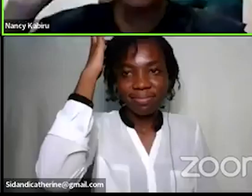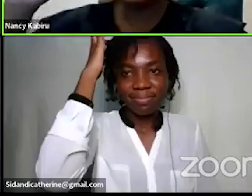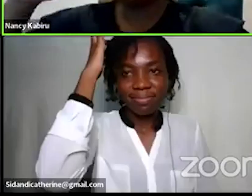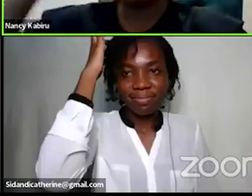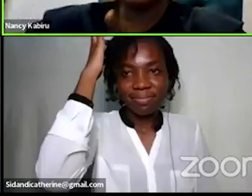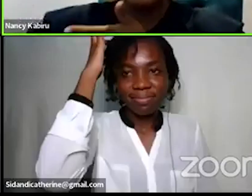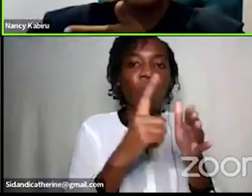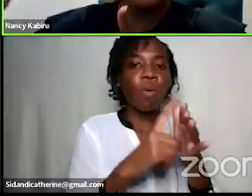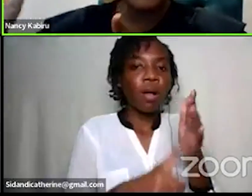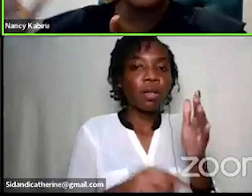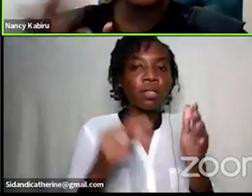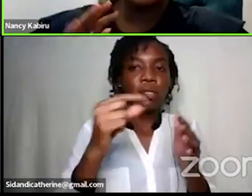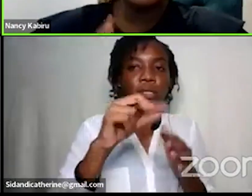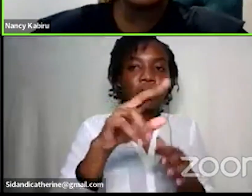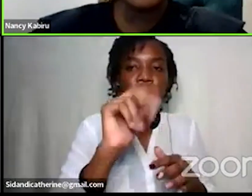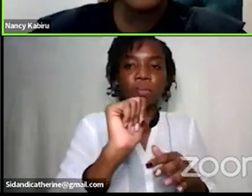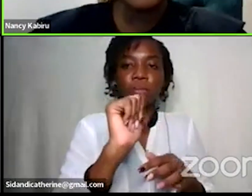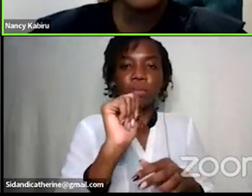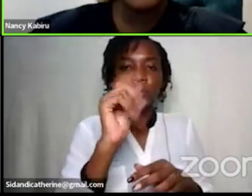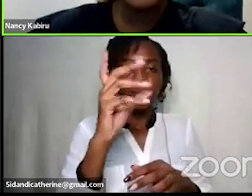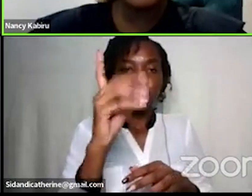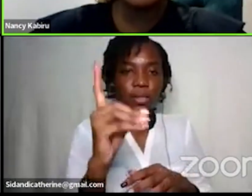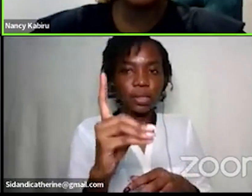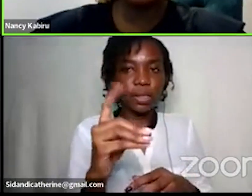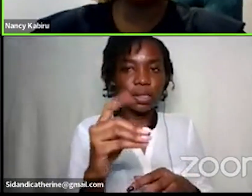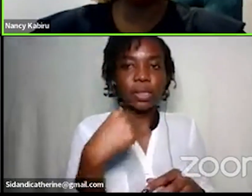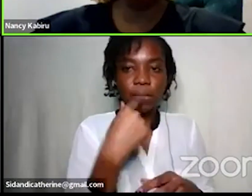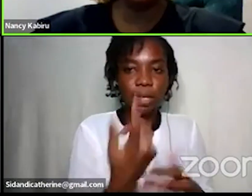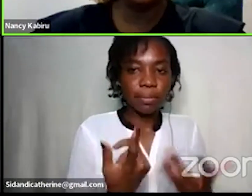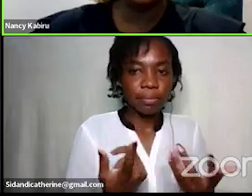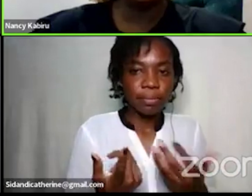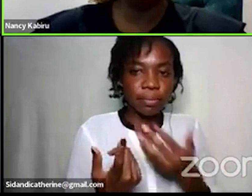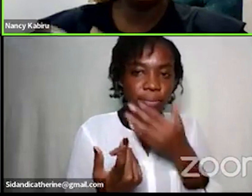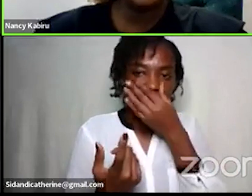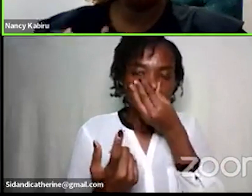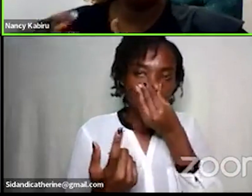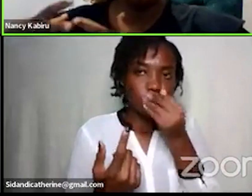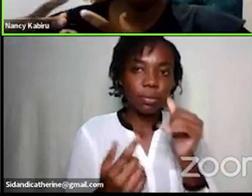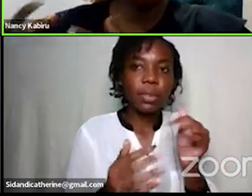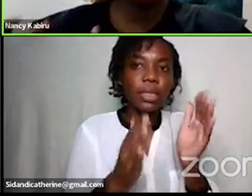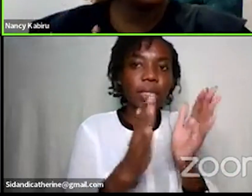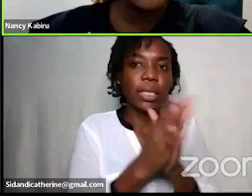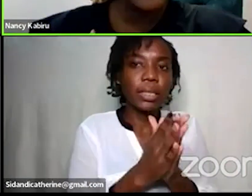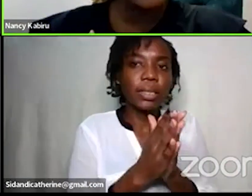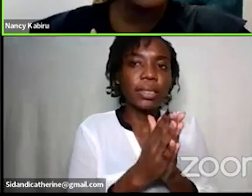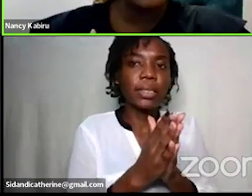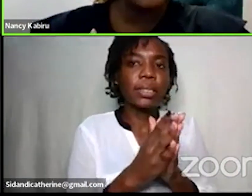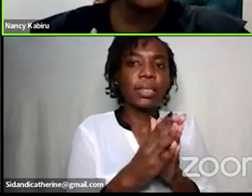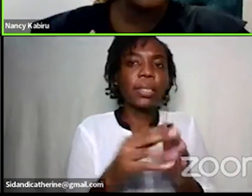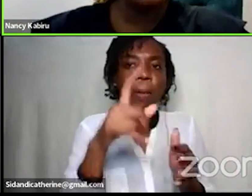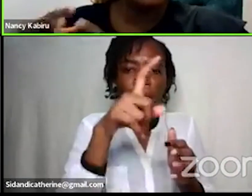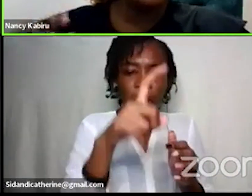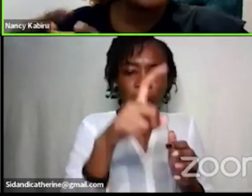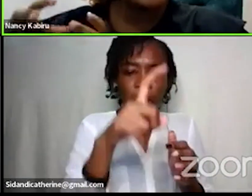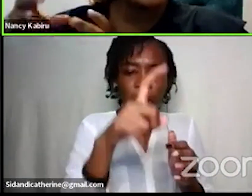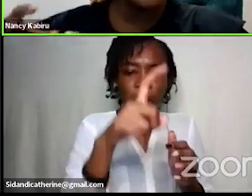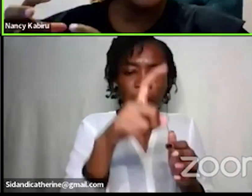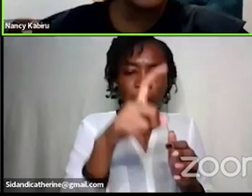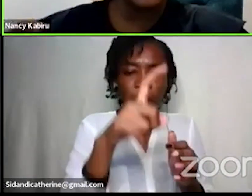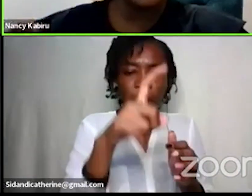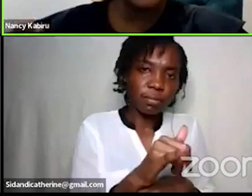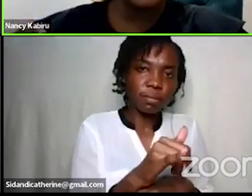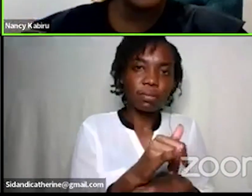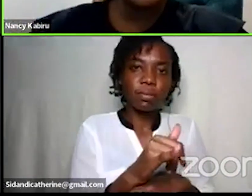GAD profile states. And, we have to go beyond